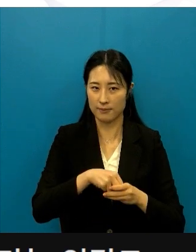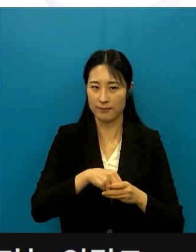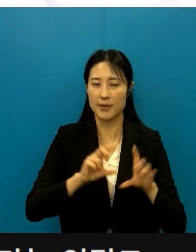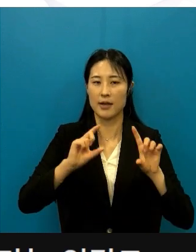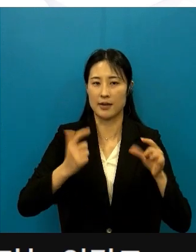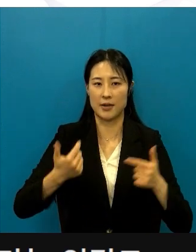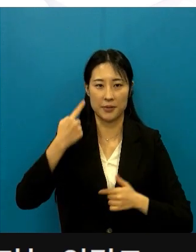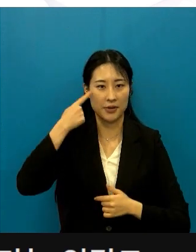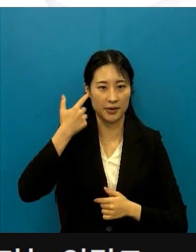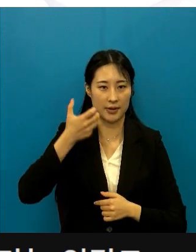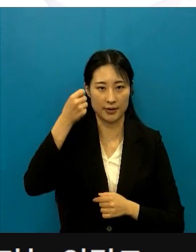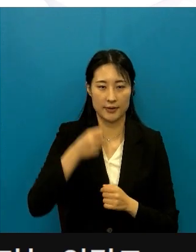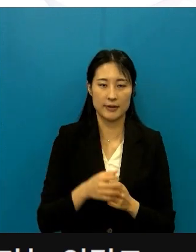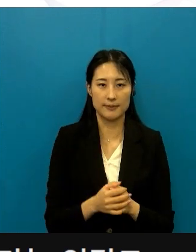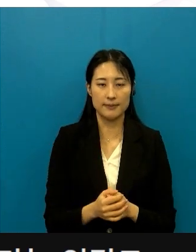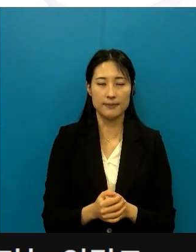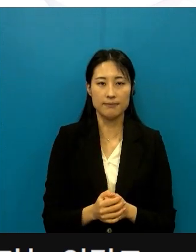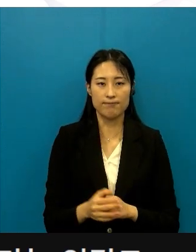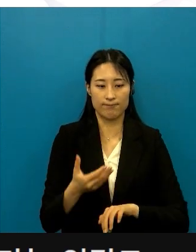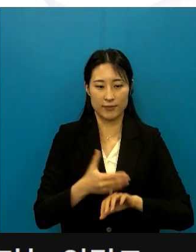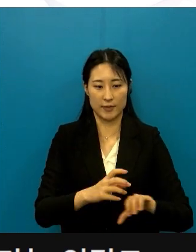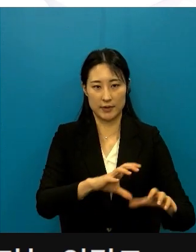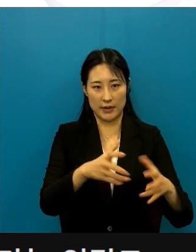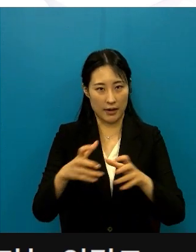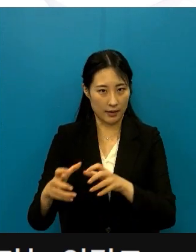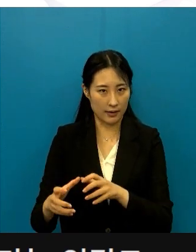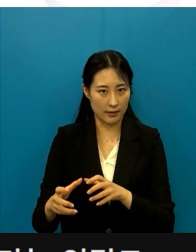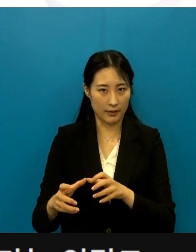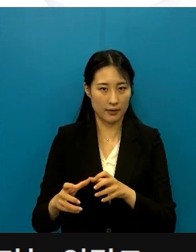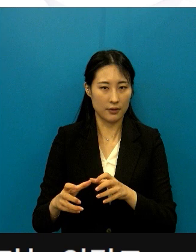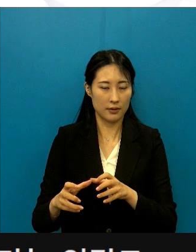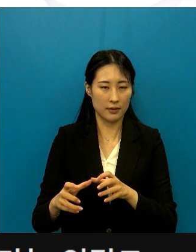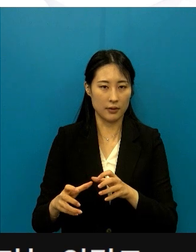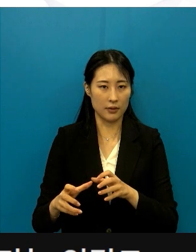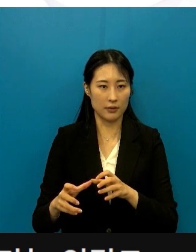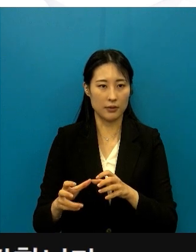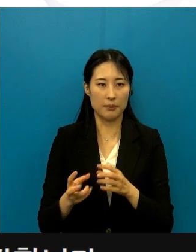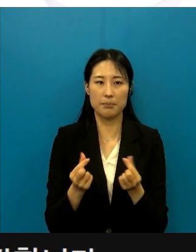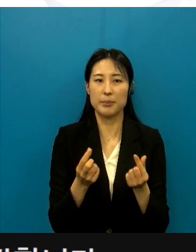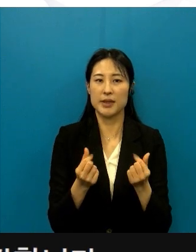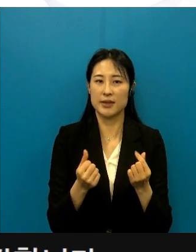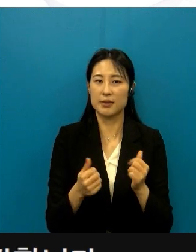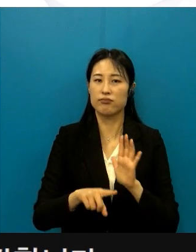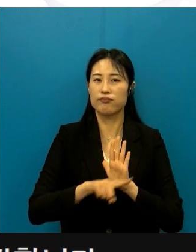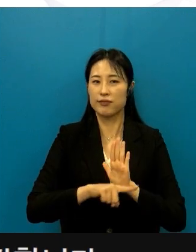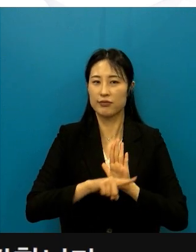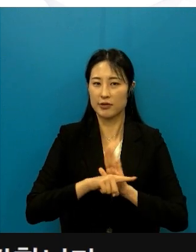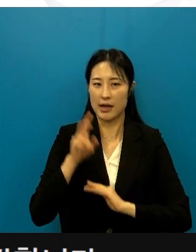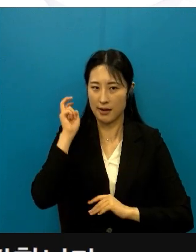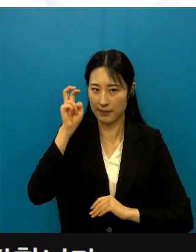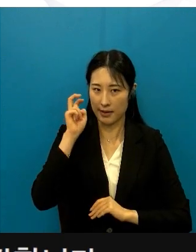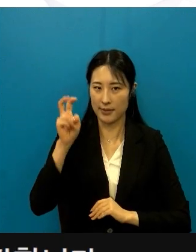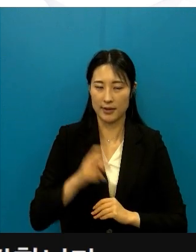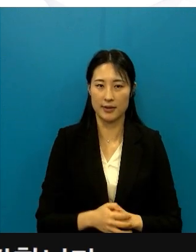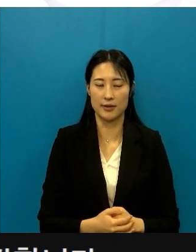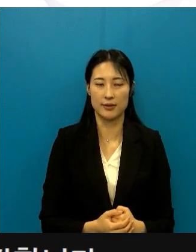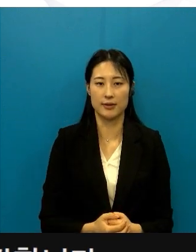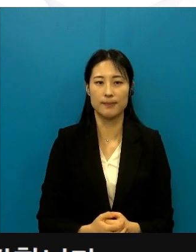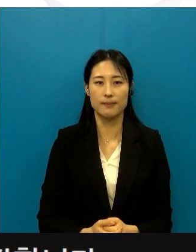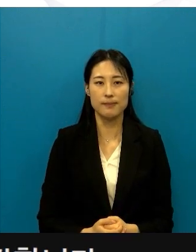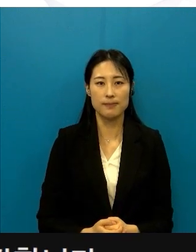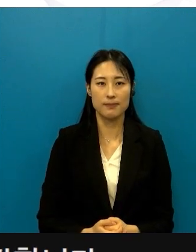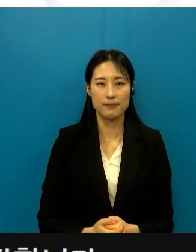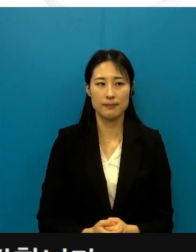commentators in other countries say this one. Well, I think that if the